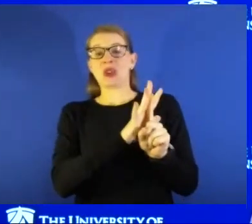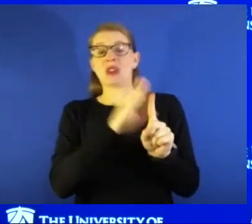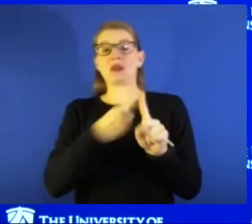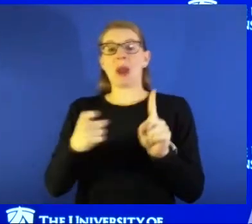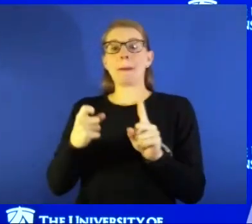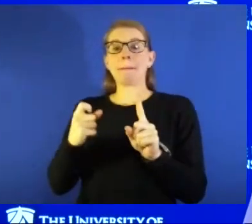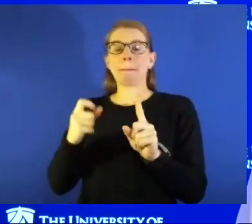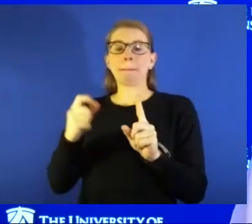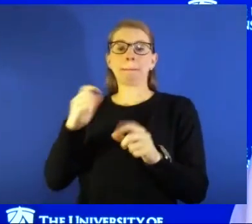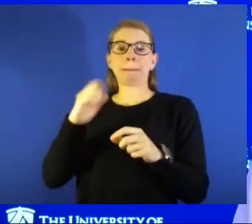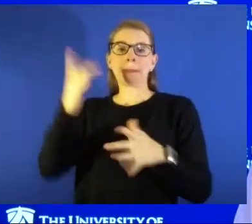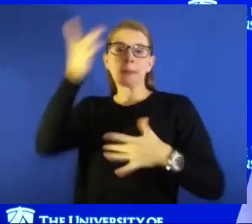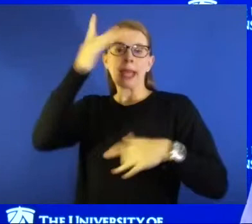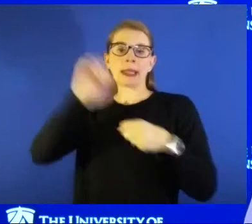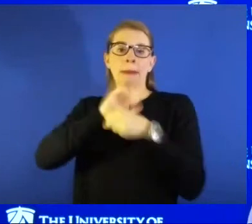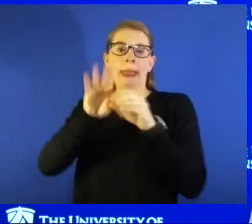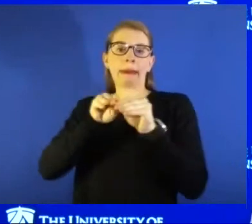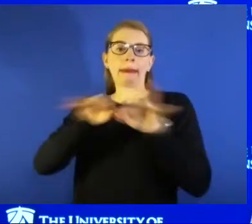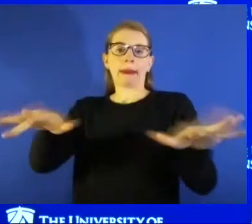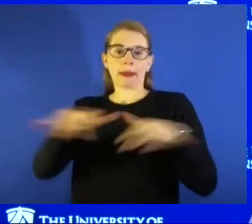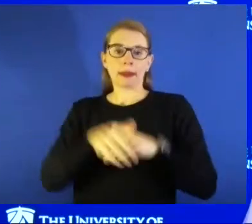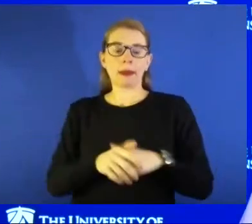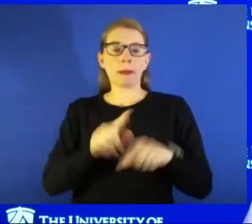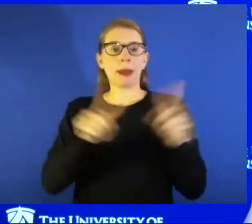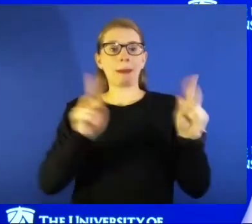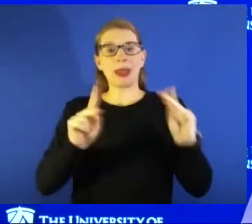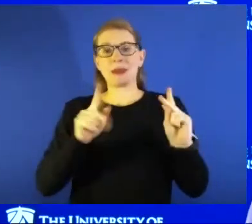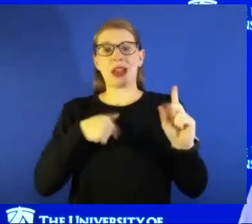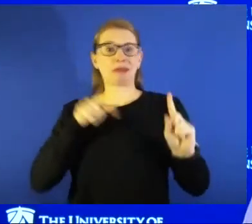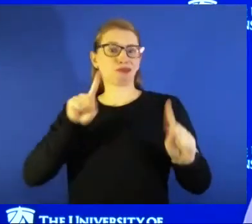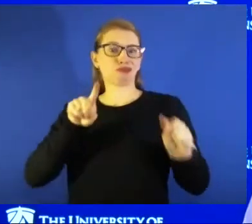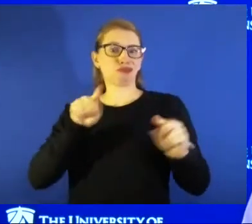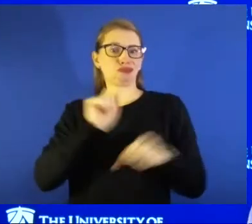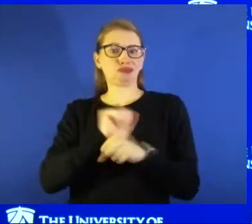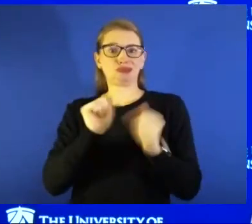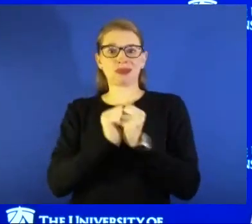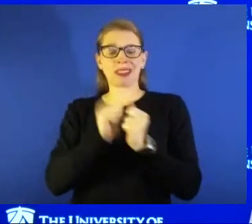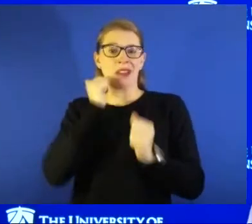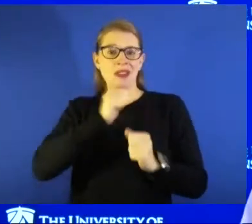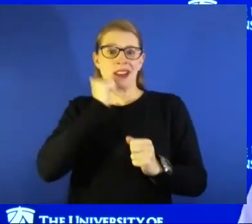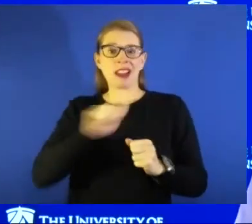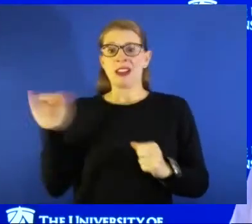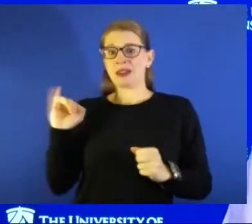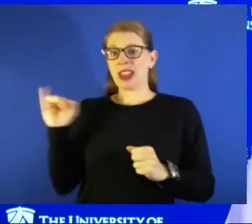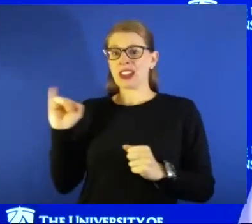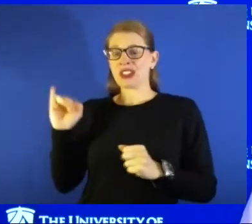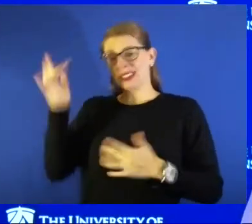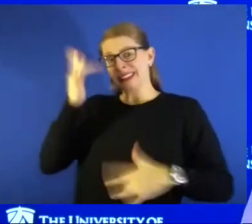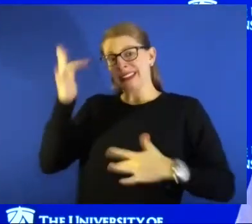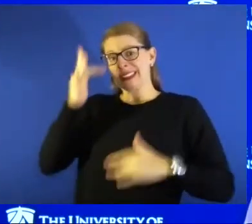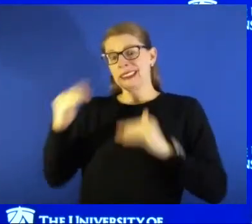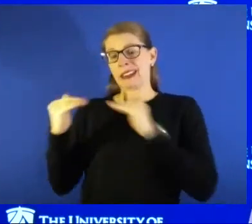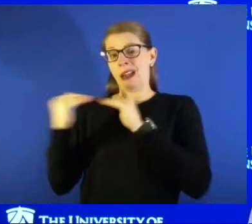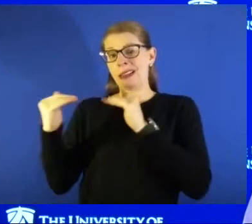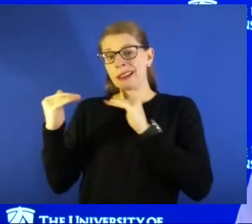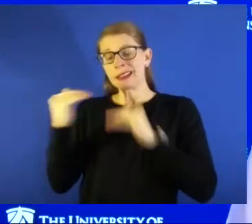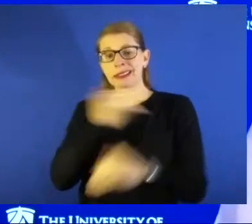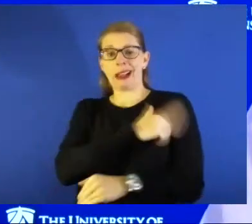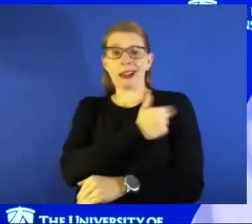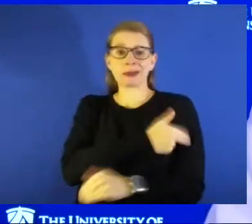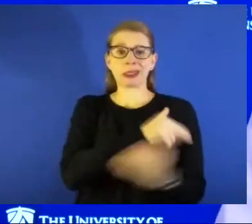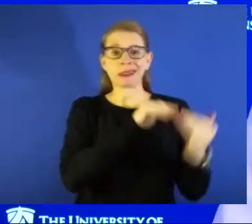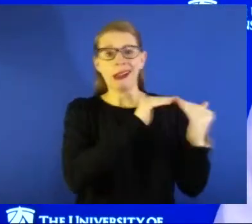certainly it's just people I go to work with every day. Again, my infectious disease colleagues, the hospitalist colleagues,